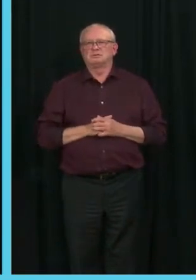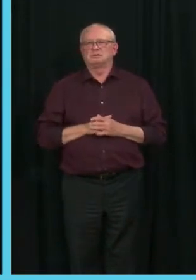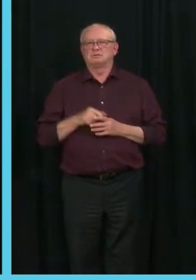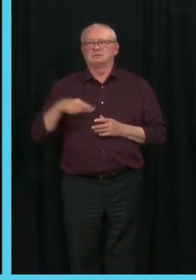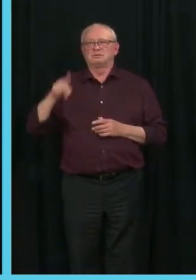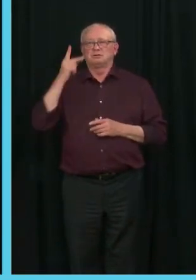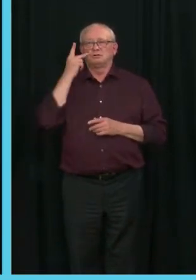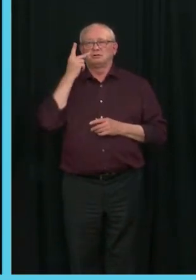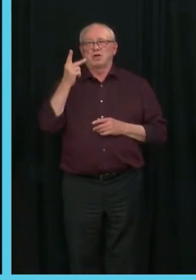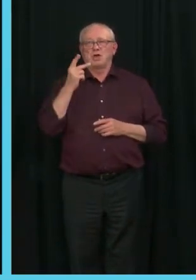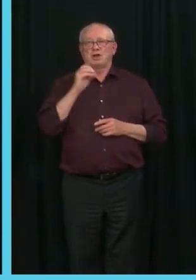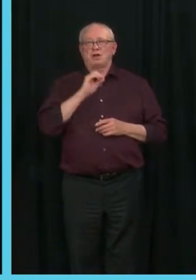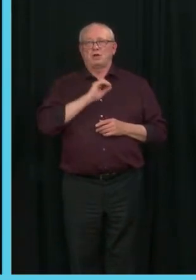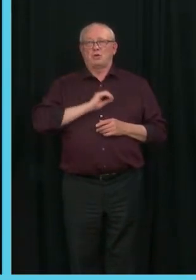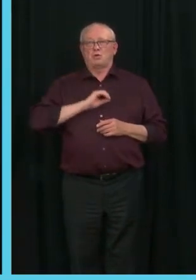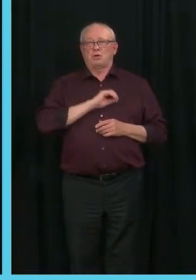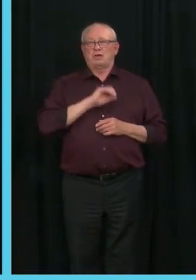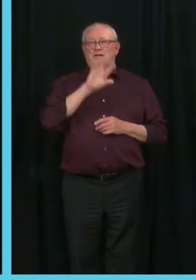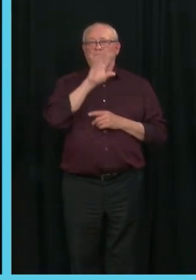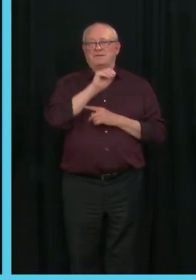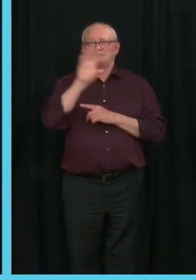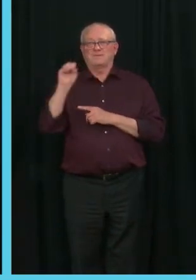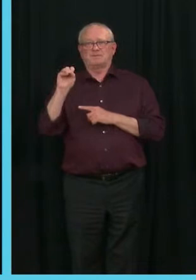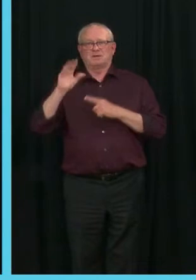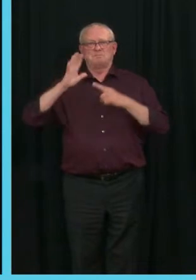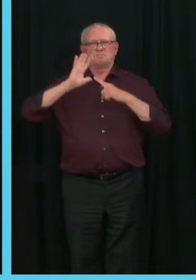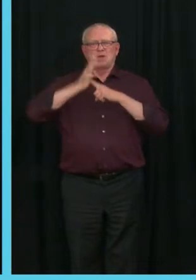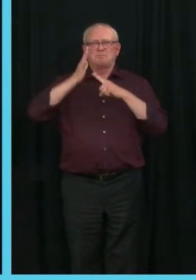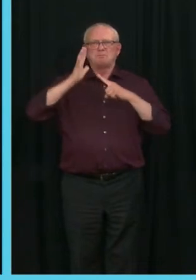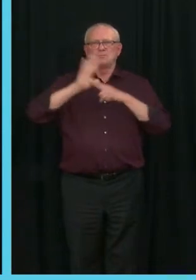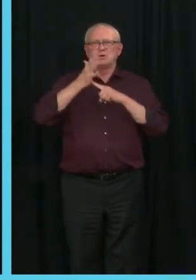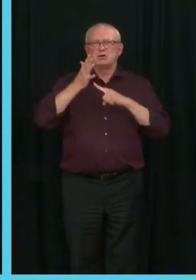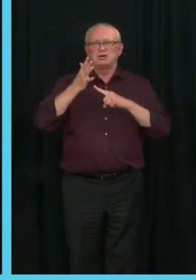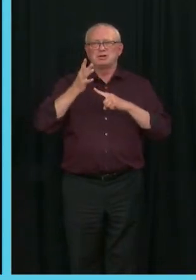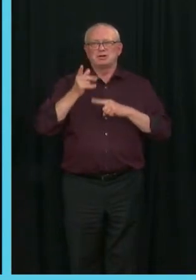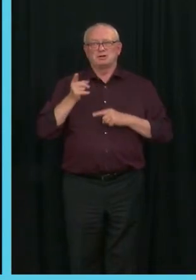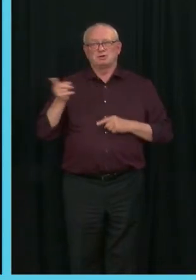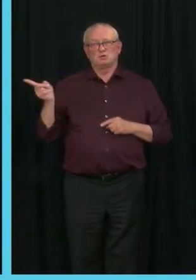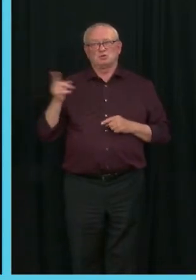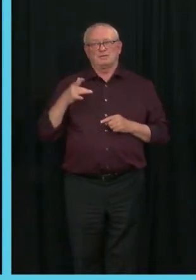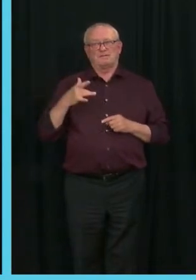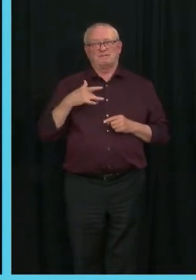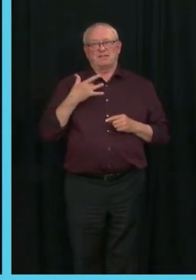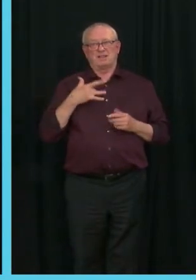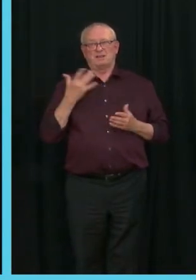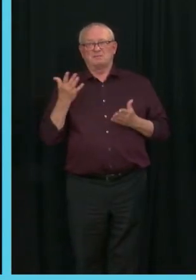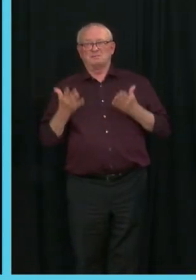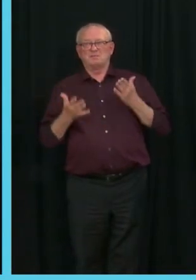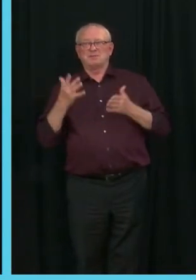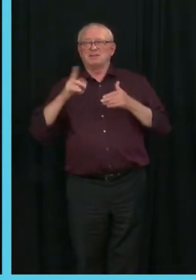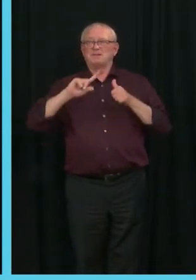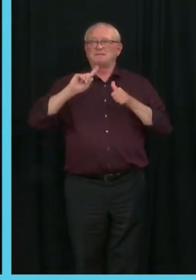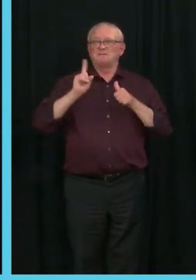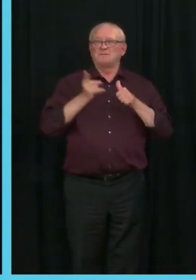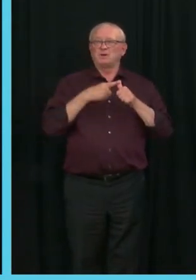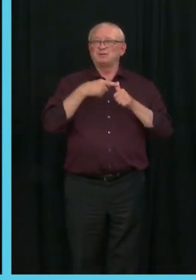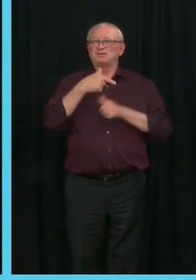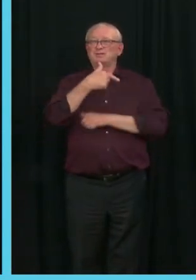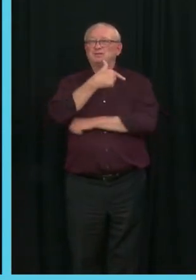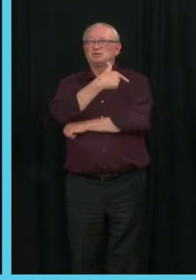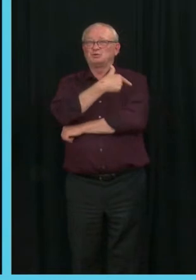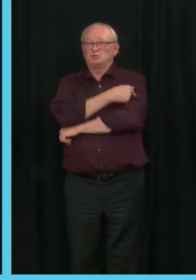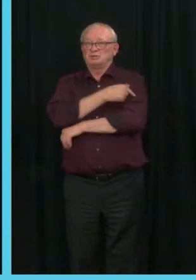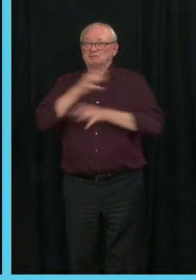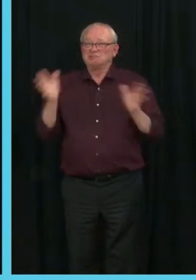Albertans love a lottery. Are you looking at any incentives to encourage people to get their first dose, like other jurisdictions have done? Yes, we